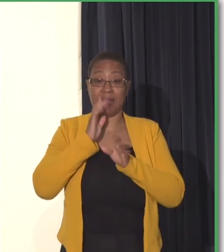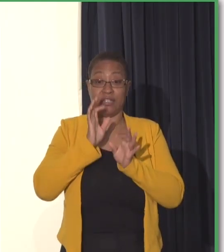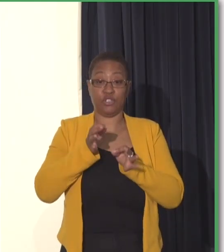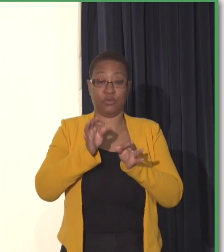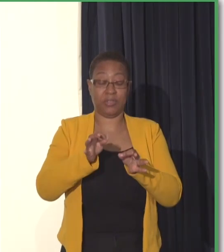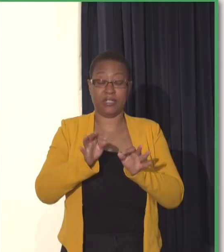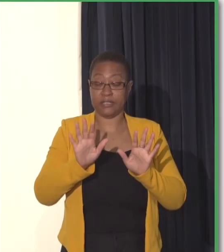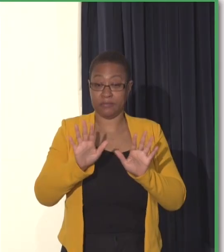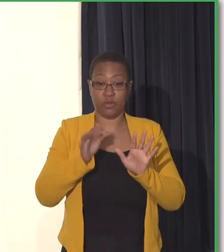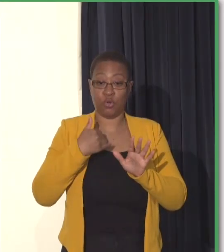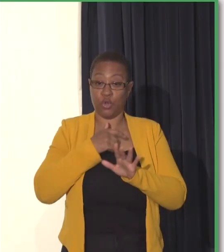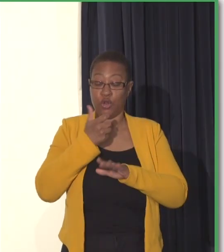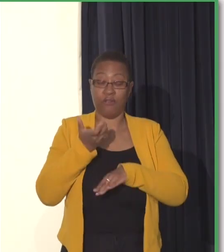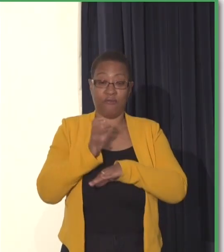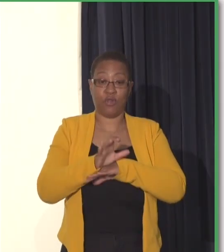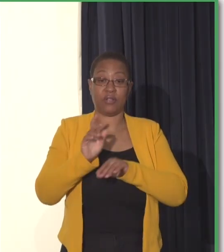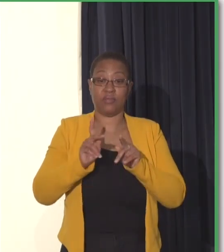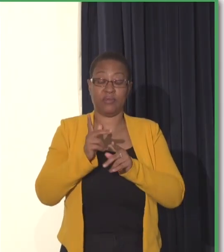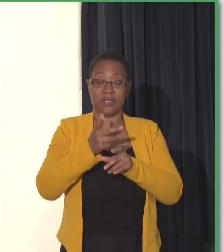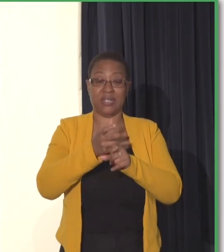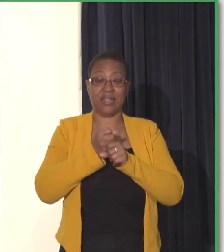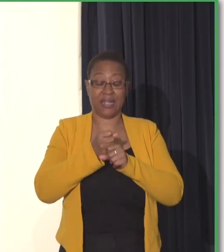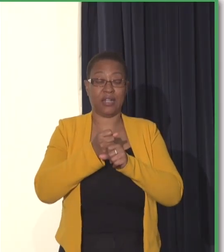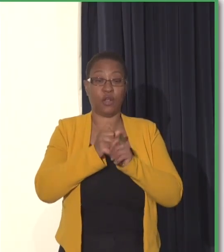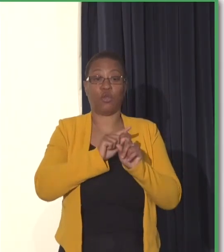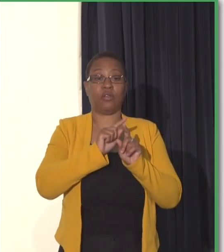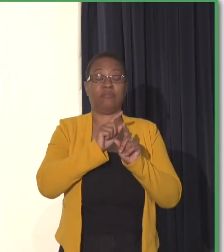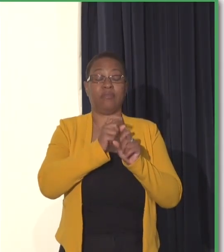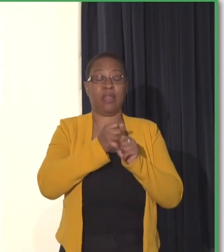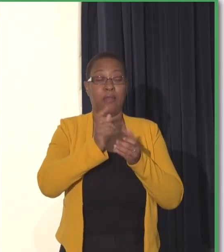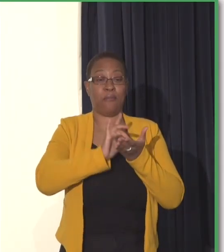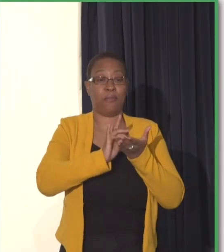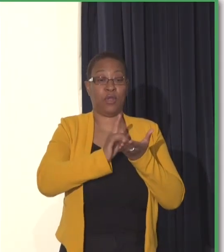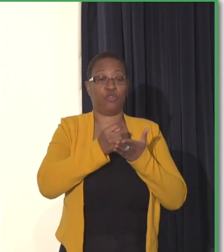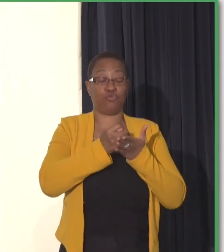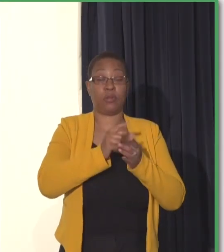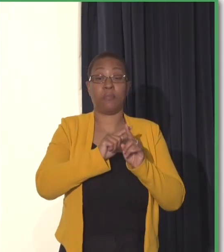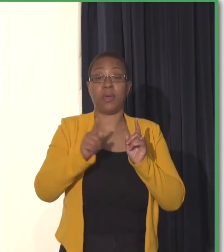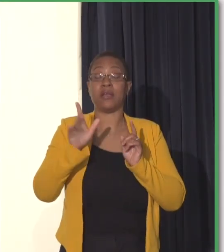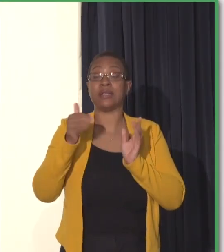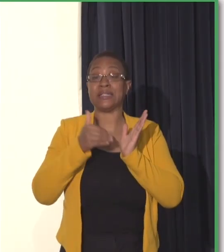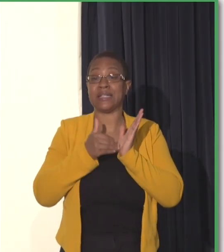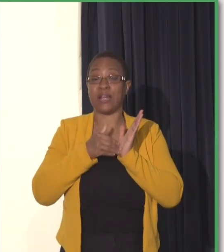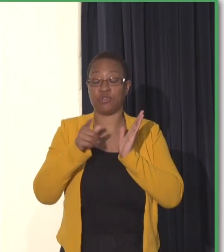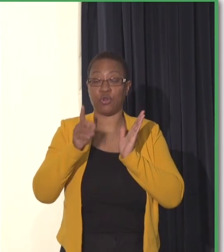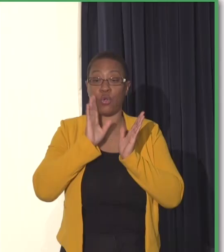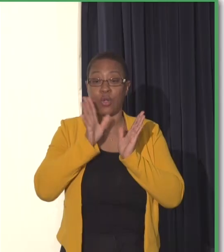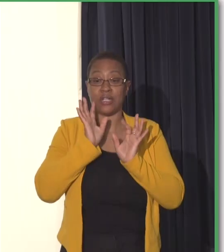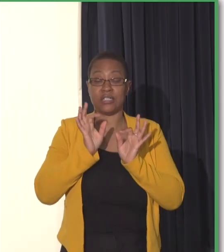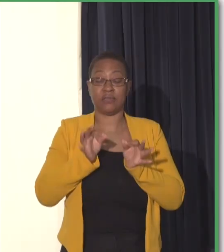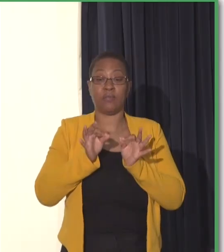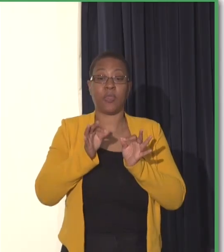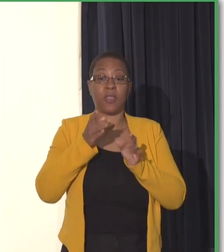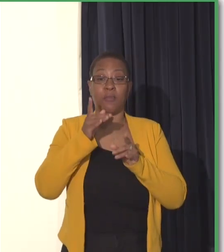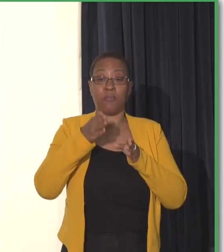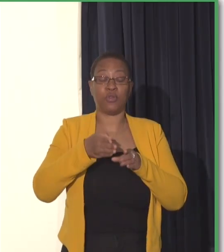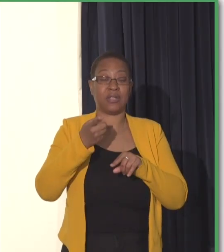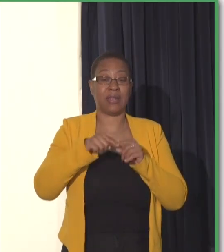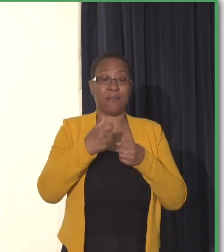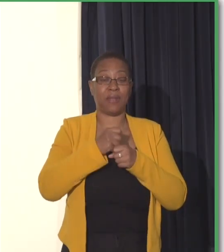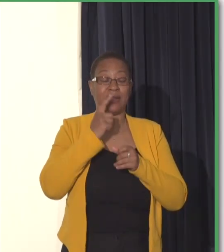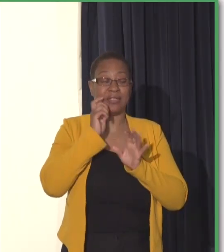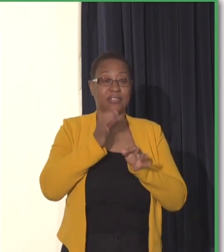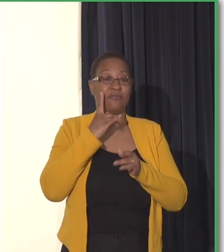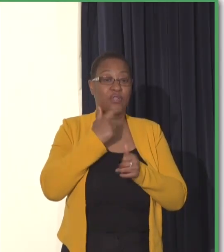don't force people to get medical attention, but a doctor sometimes will determine that someone can't make that decision